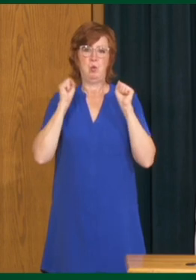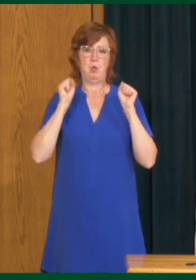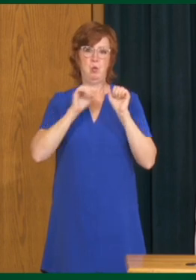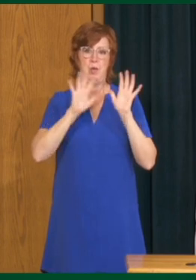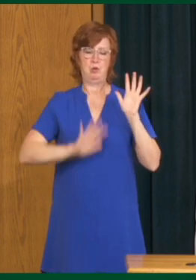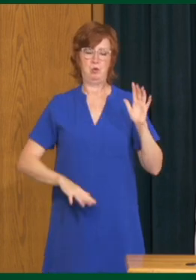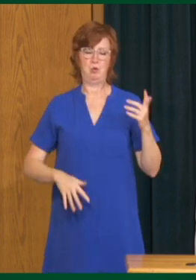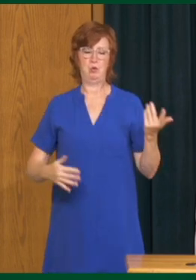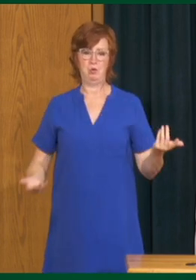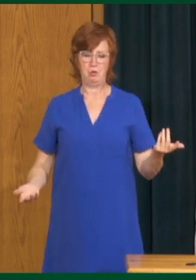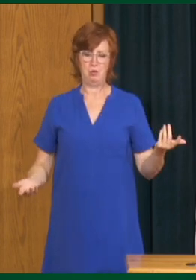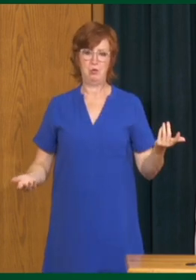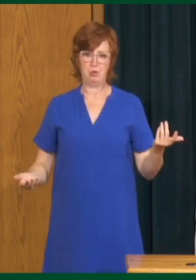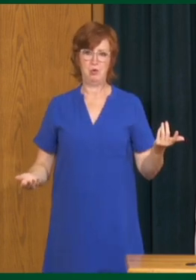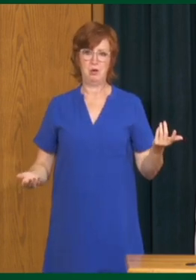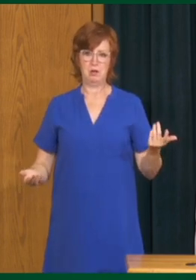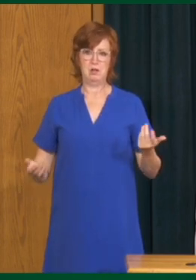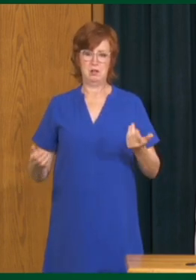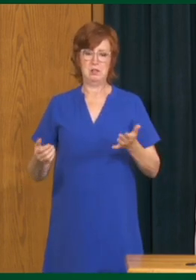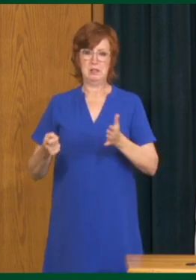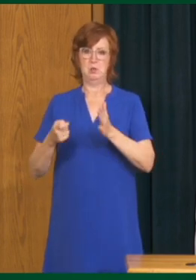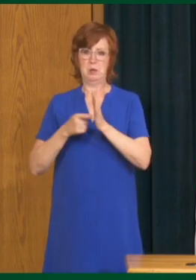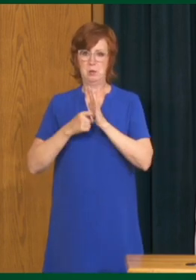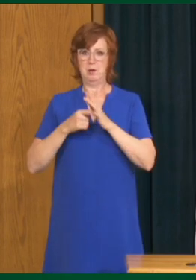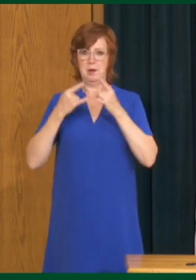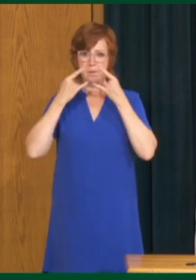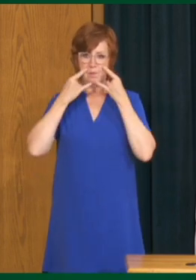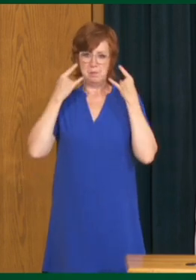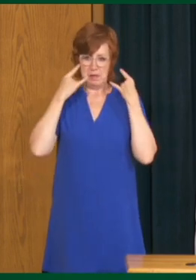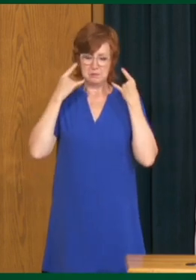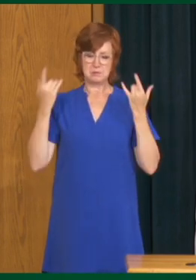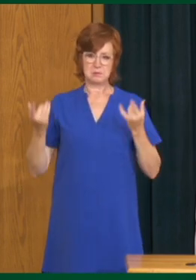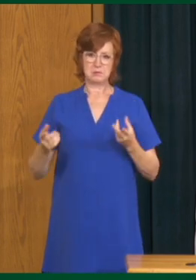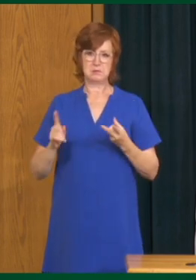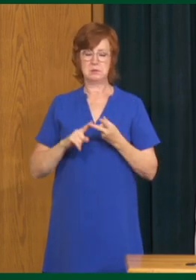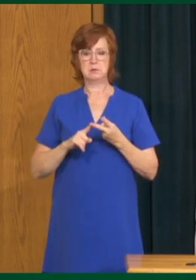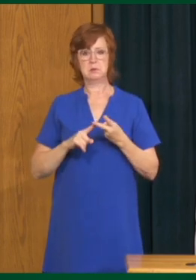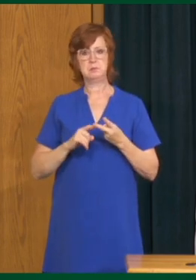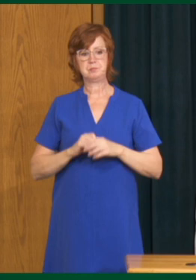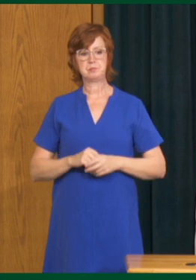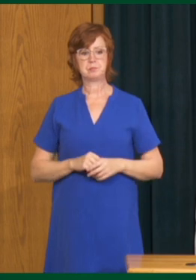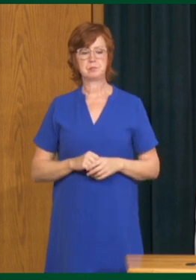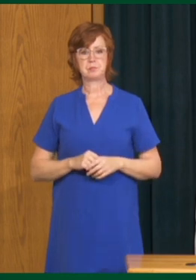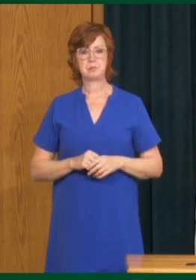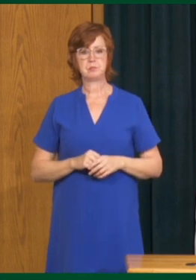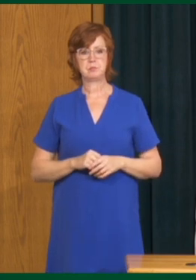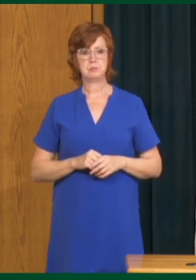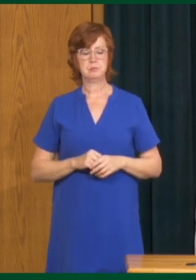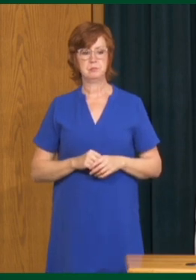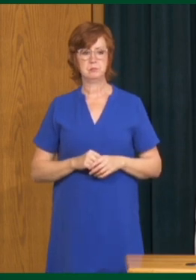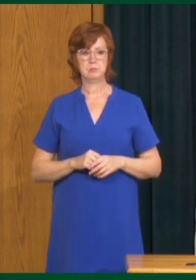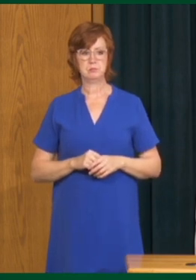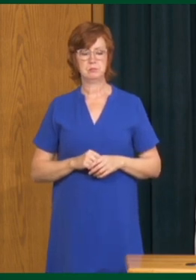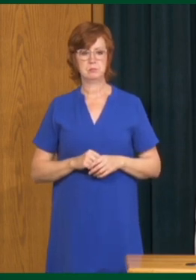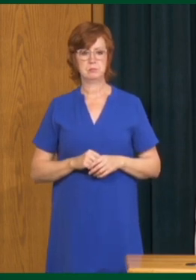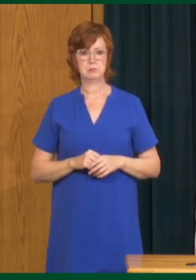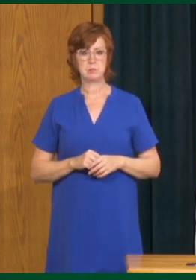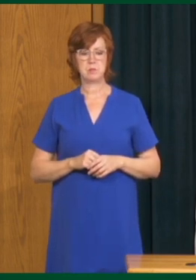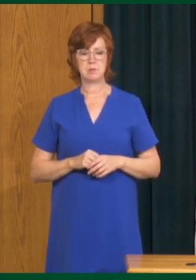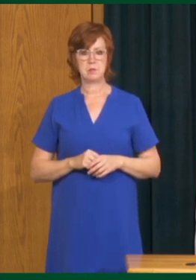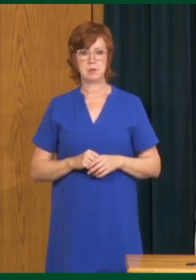it. And at this point, that's a recommendation. But if we start seeing an increase in cases as we move indoors,